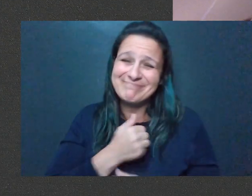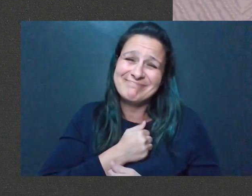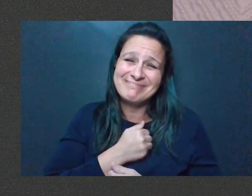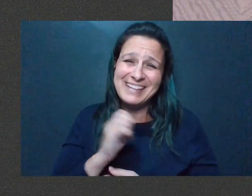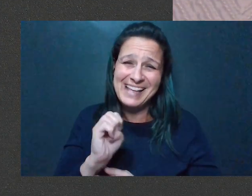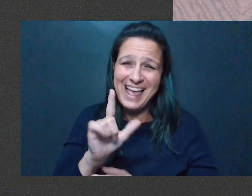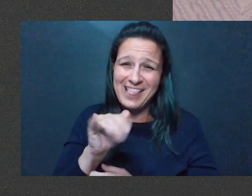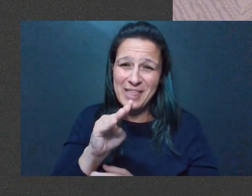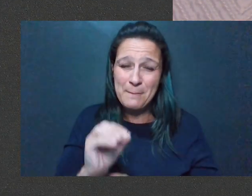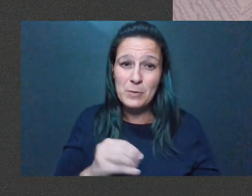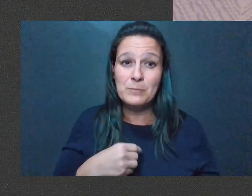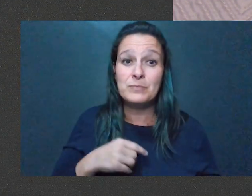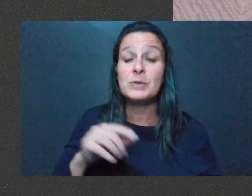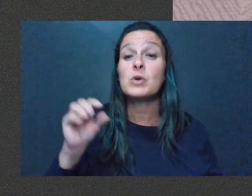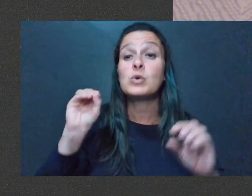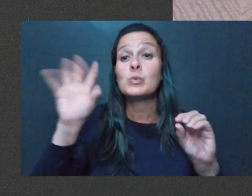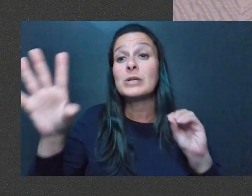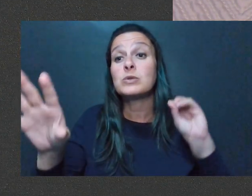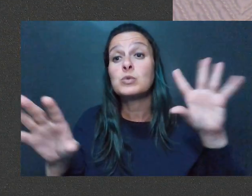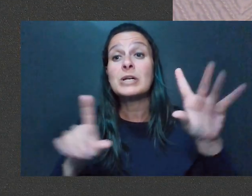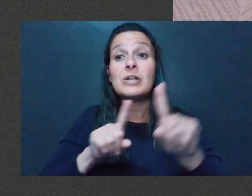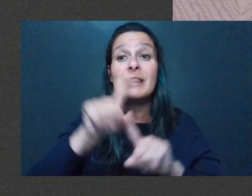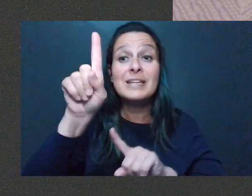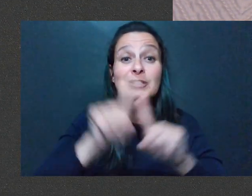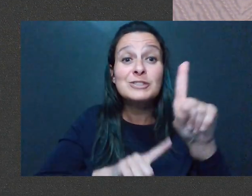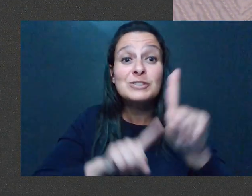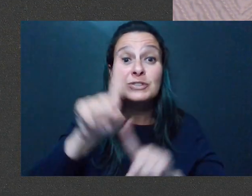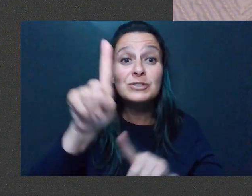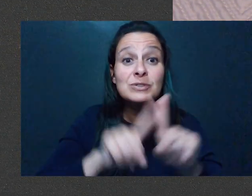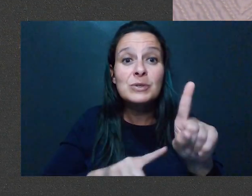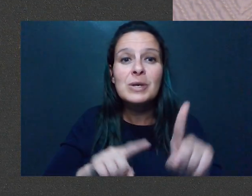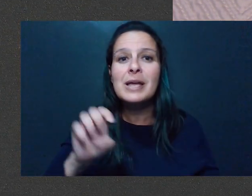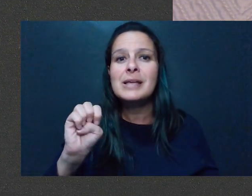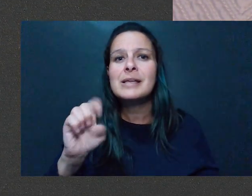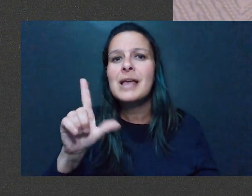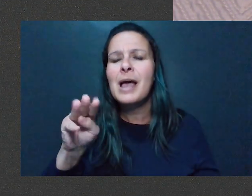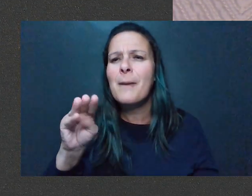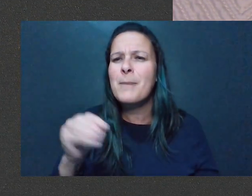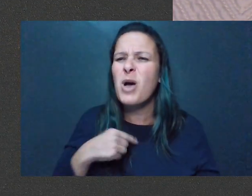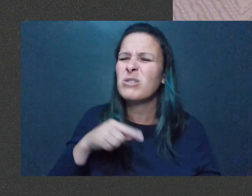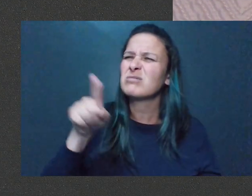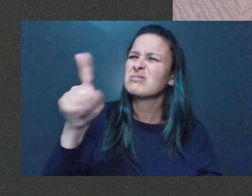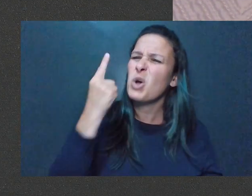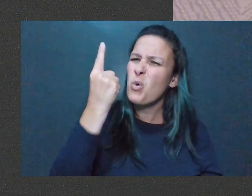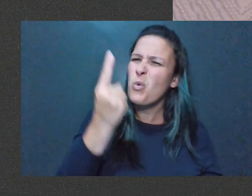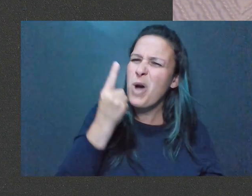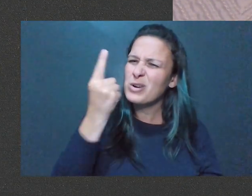Enjoy. Twinkle, twinkle, little star, Elmo wonders